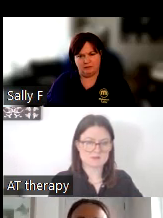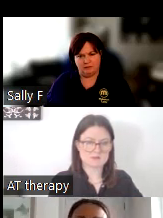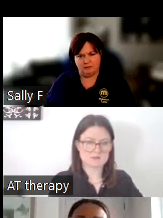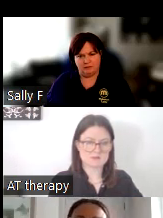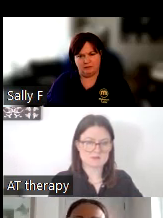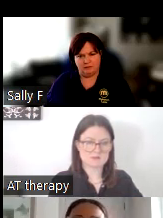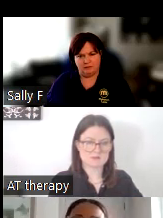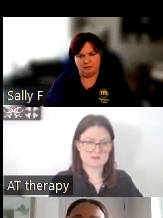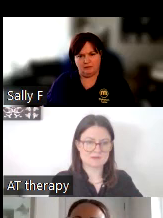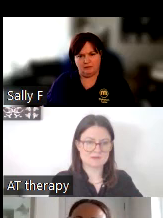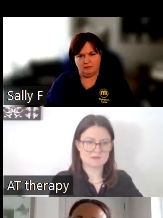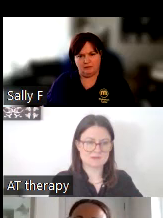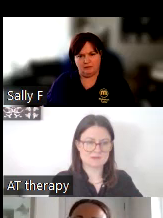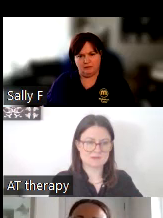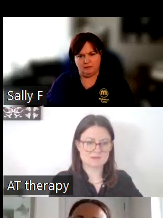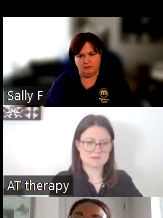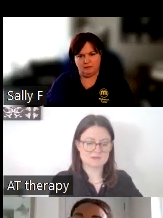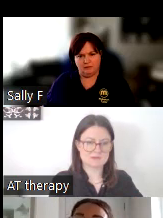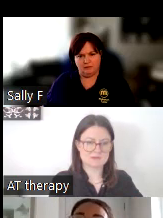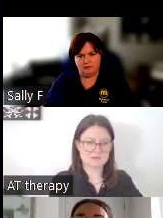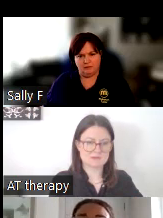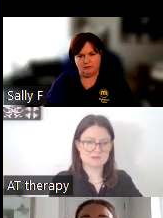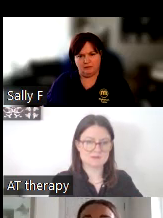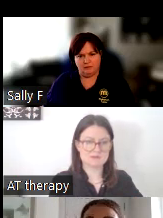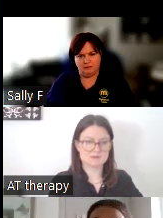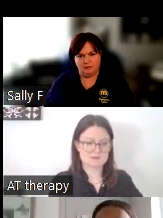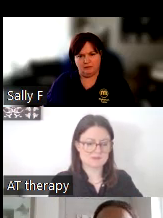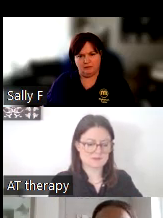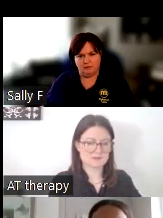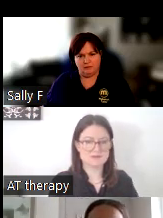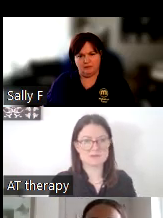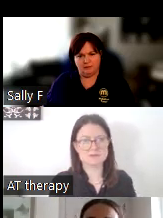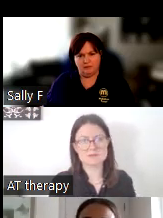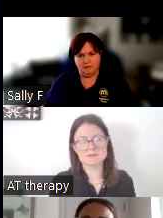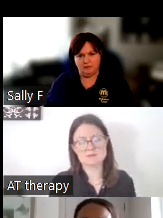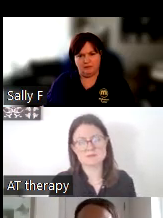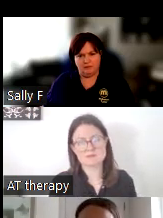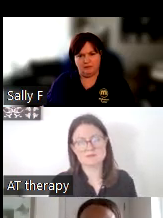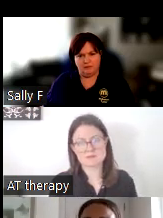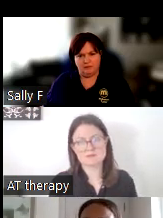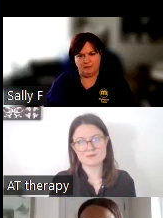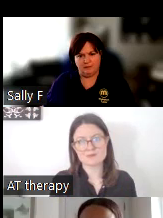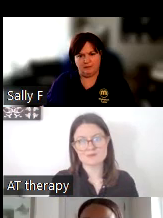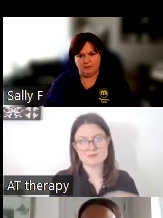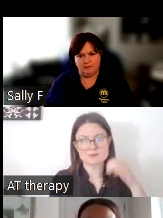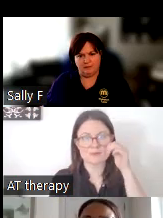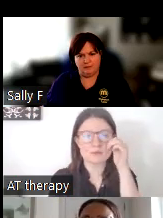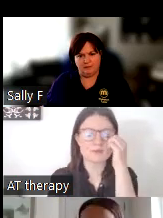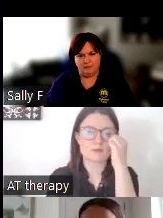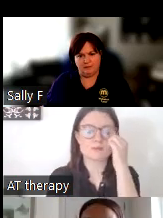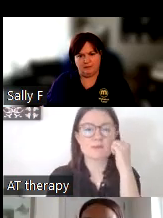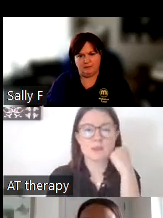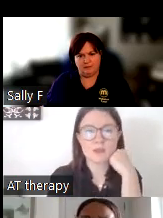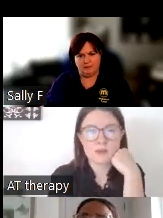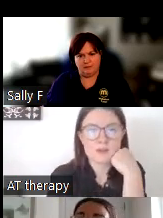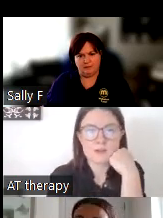also the signs as well. So the teacher was able to support the child to be able to give that information by breaking it down, showing her the visuals and the signs. Well, who